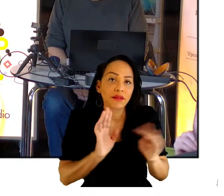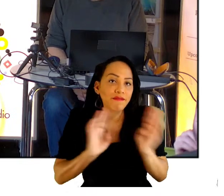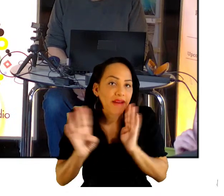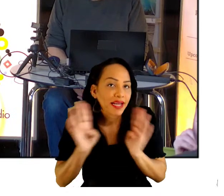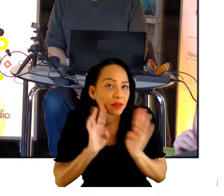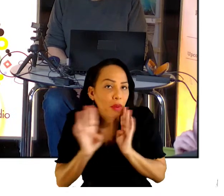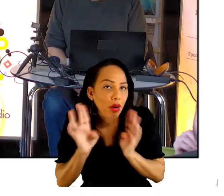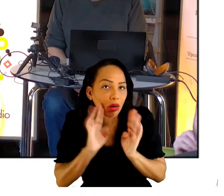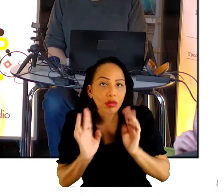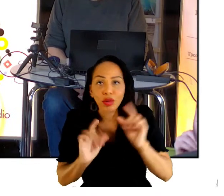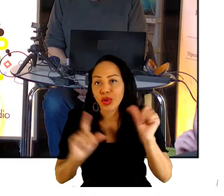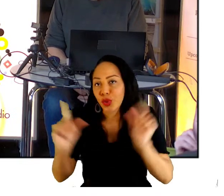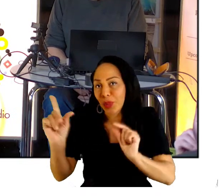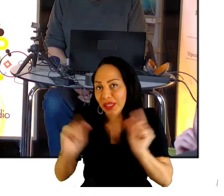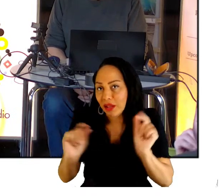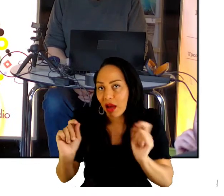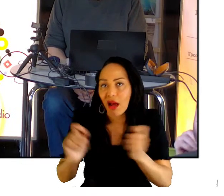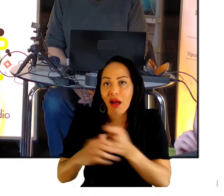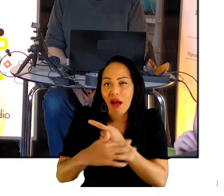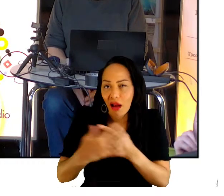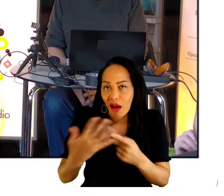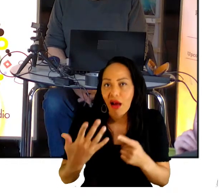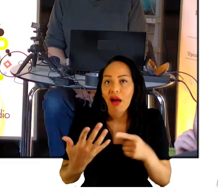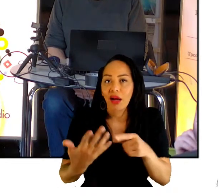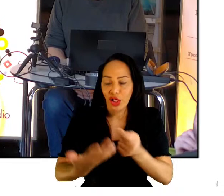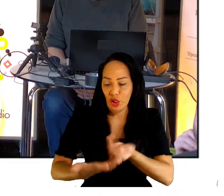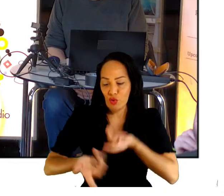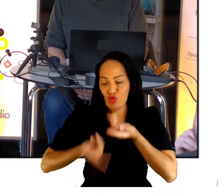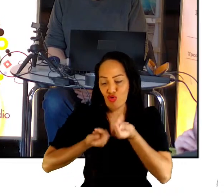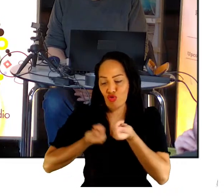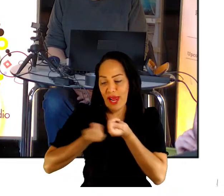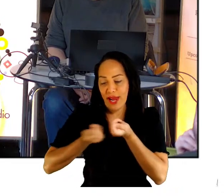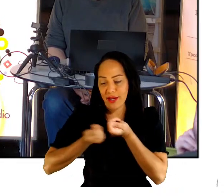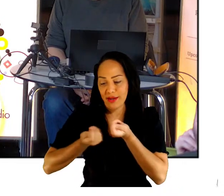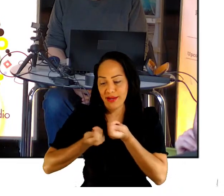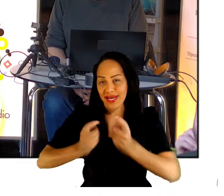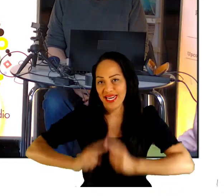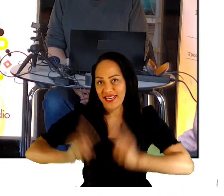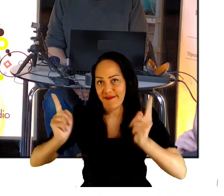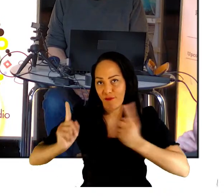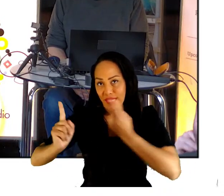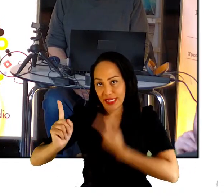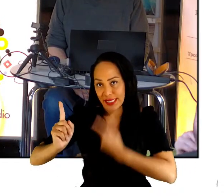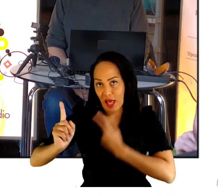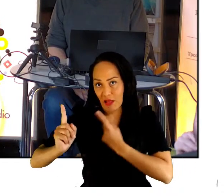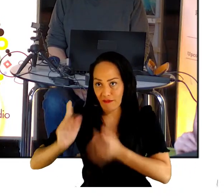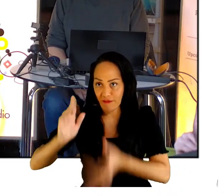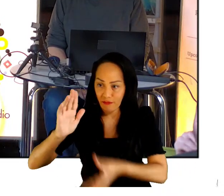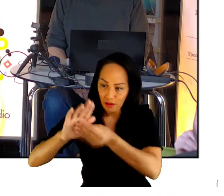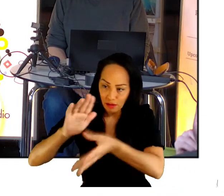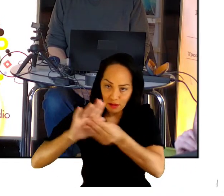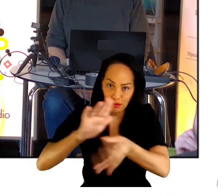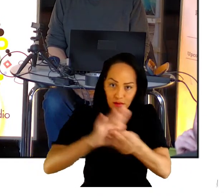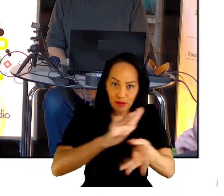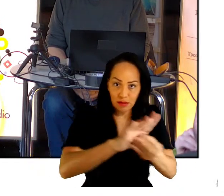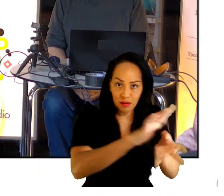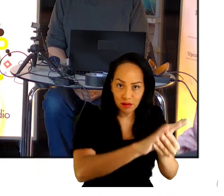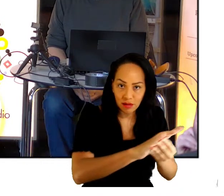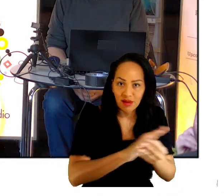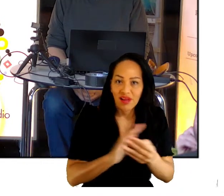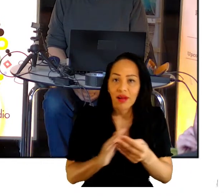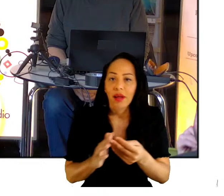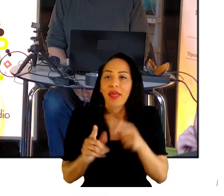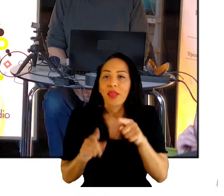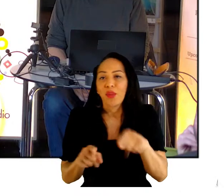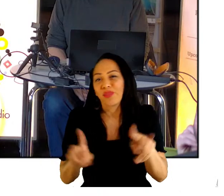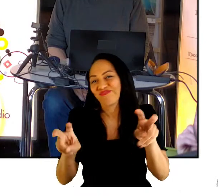curate this notion of these different notions of selves digitally, which at the moment is we have experienced a two-dimensional internet.